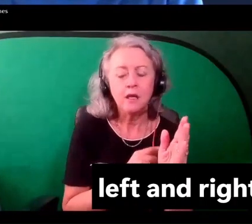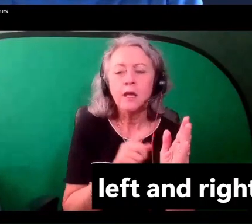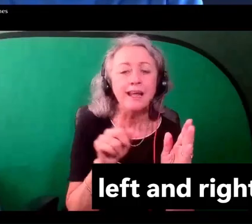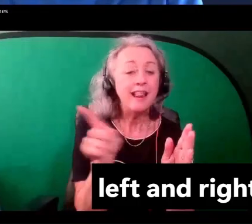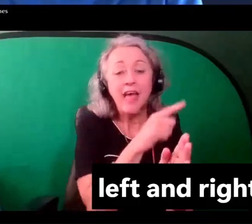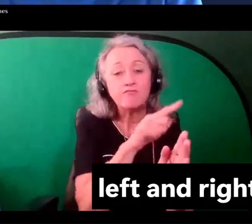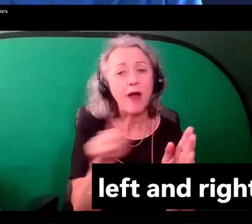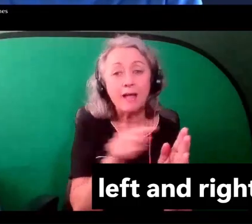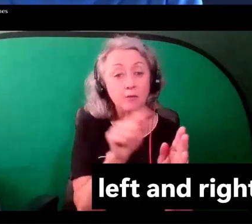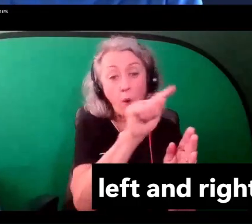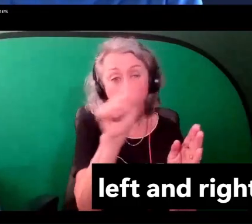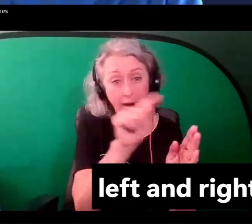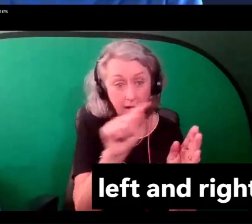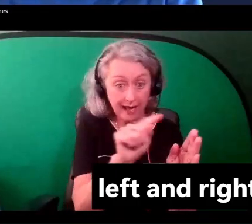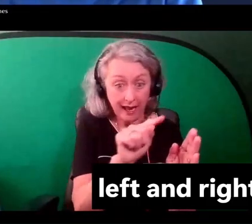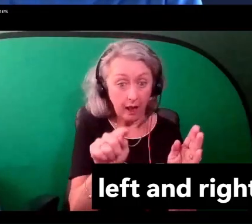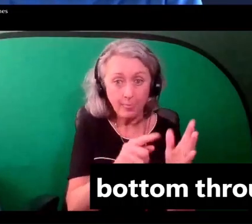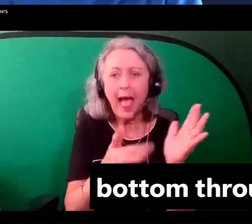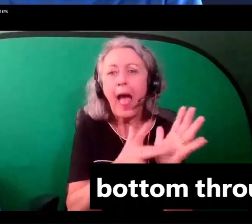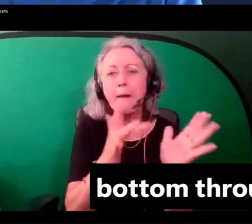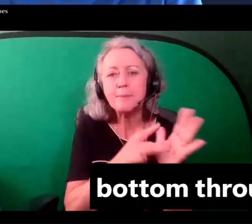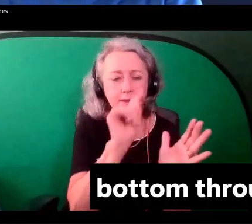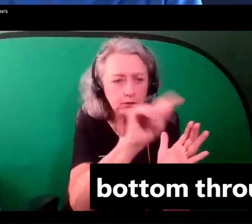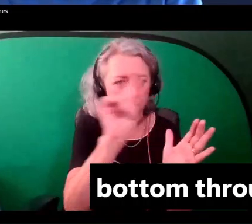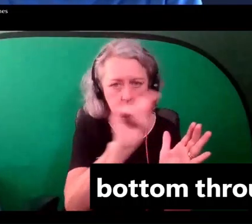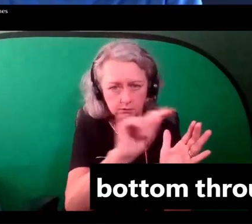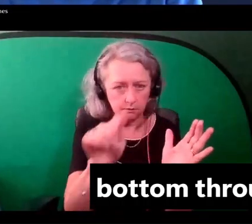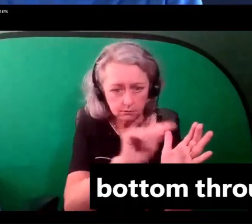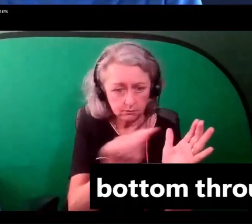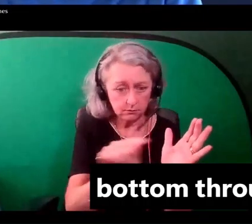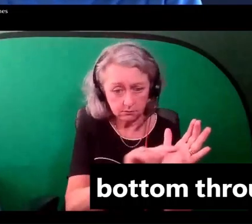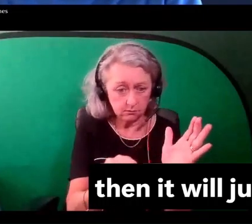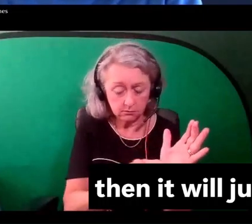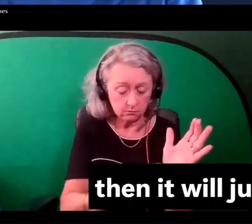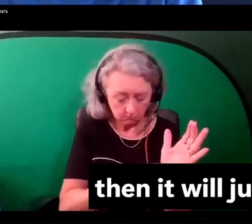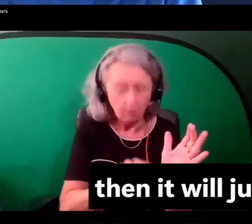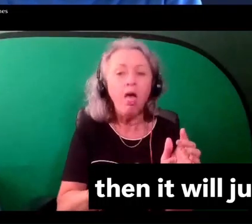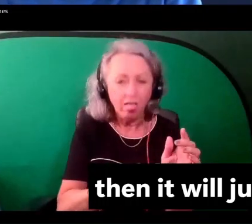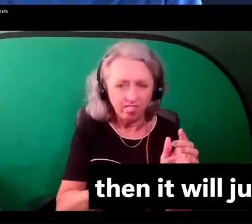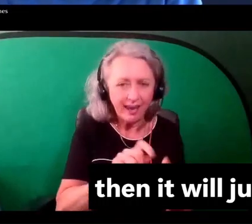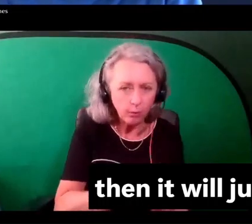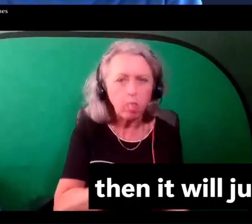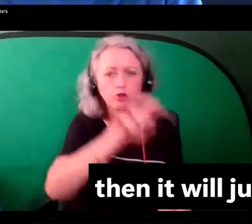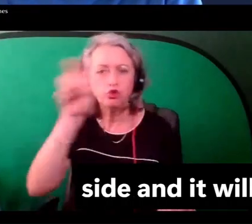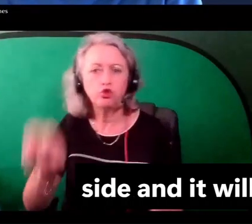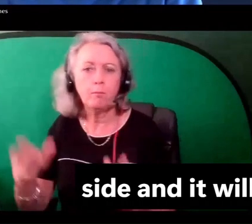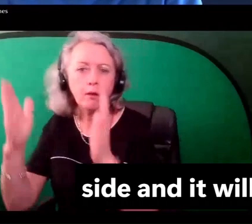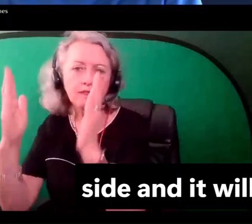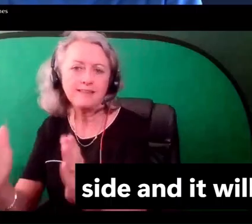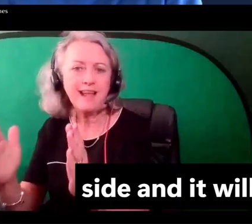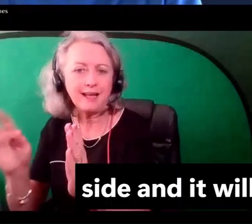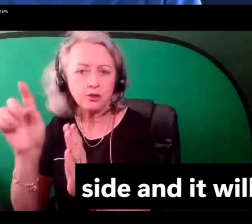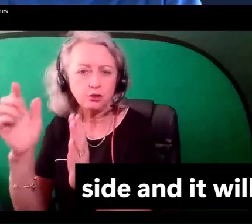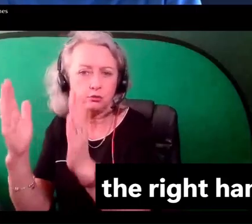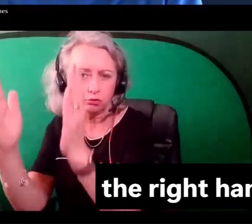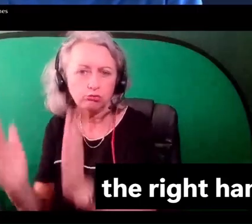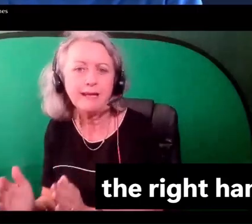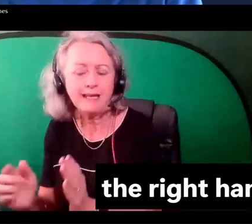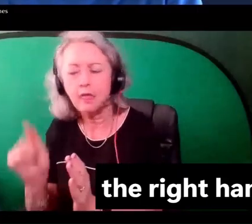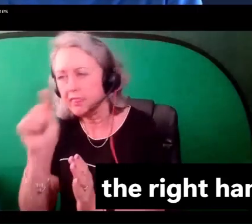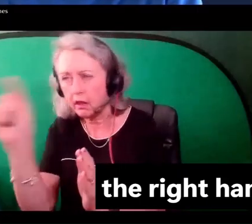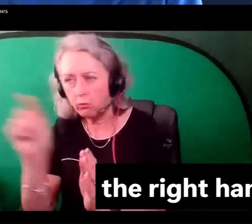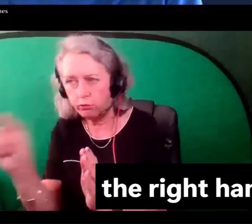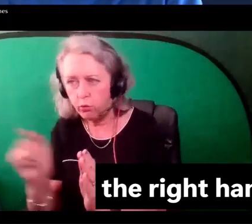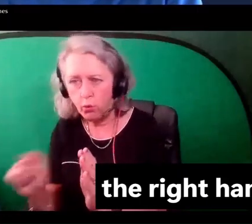and right will go all the way top to bottom through the left-hand side, and then it will jump over to the right-hand side and it will go top to bottom through the